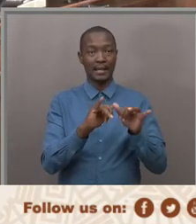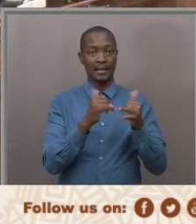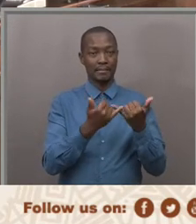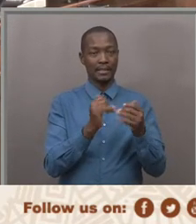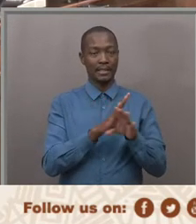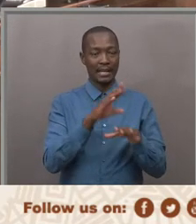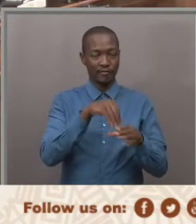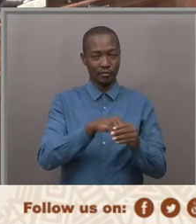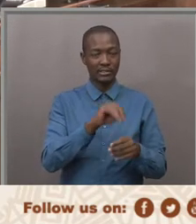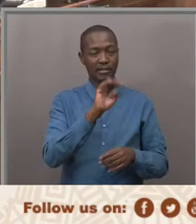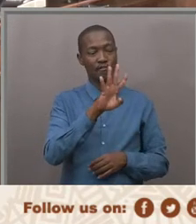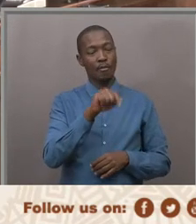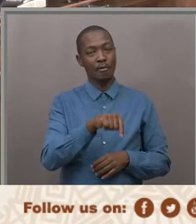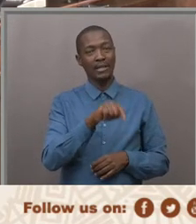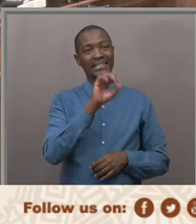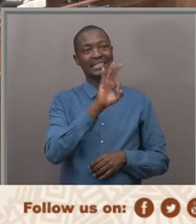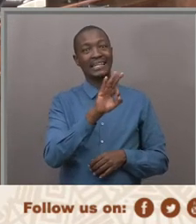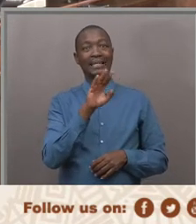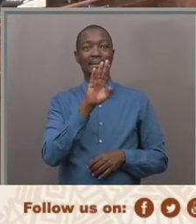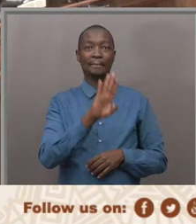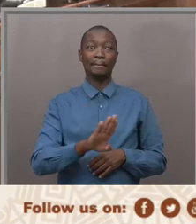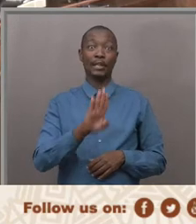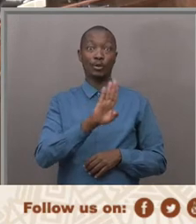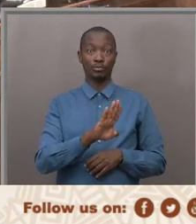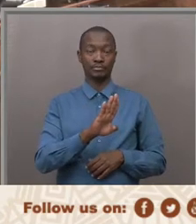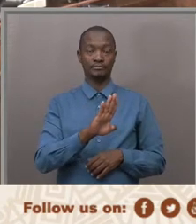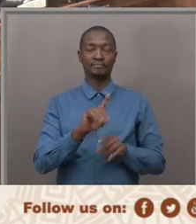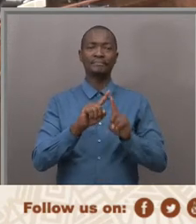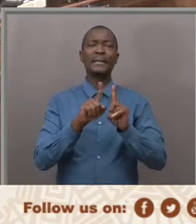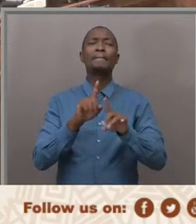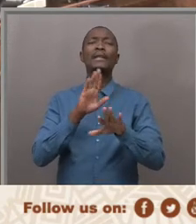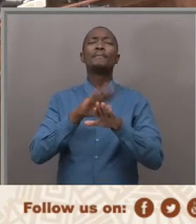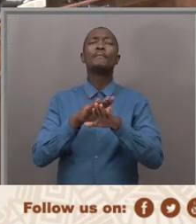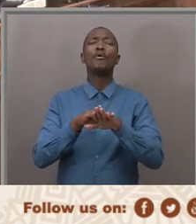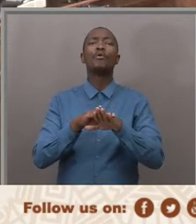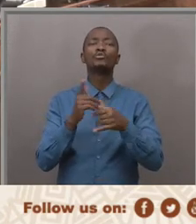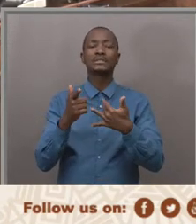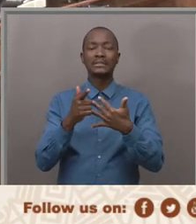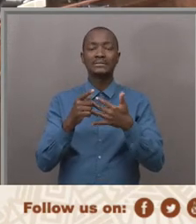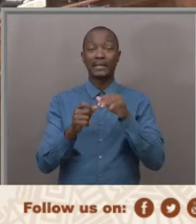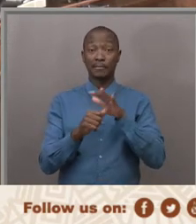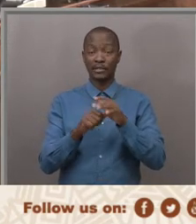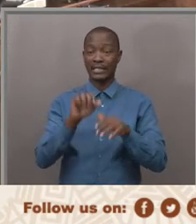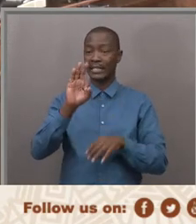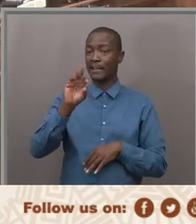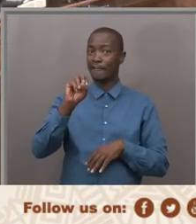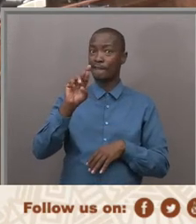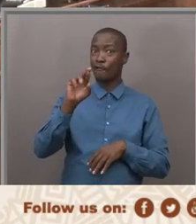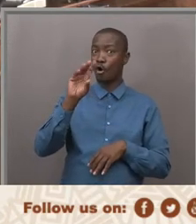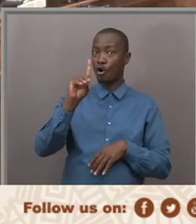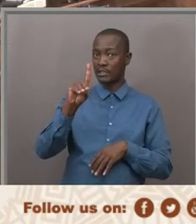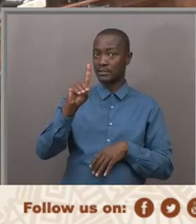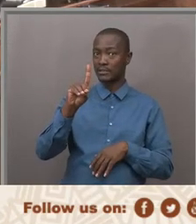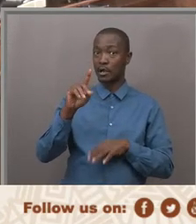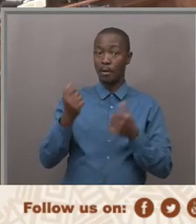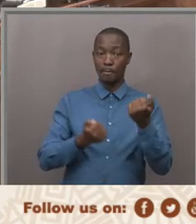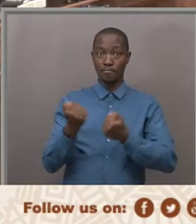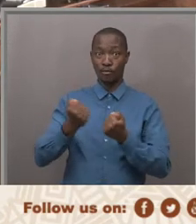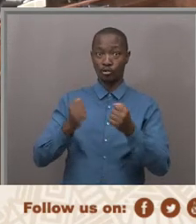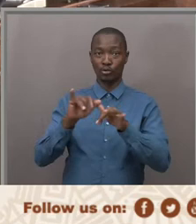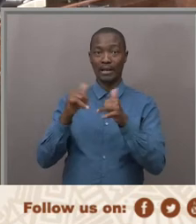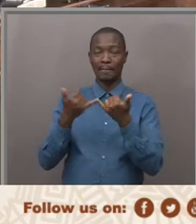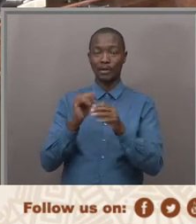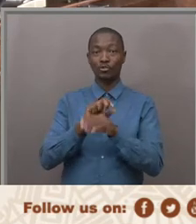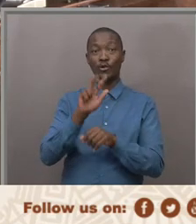4.3 billion rands. But most importantly, Ford Motor Company has just announced on the 8th